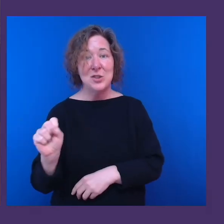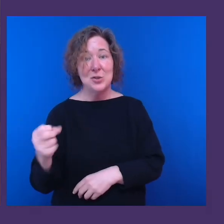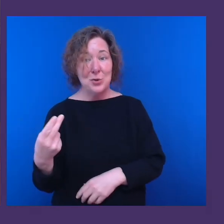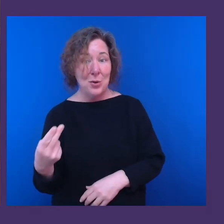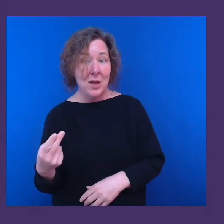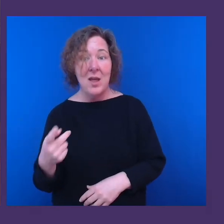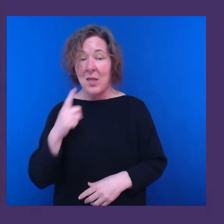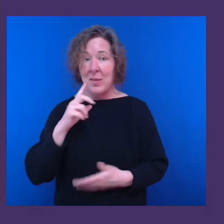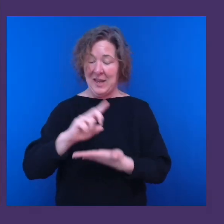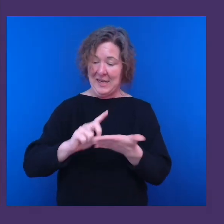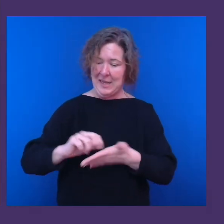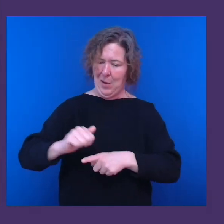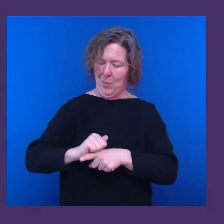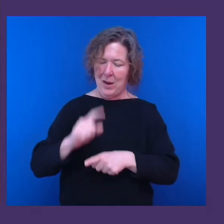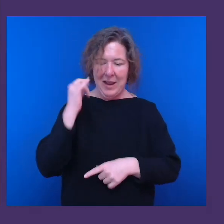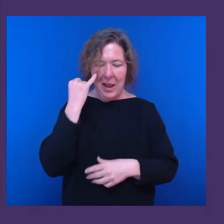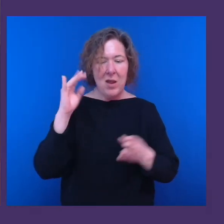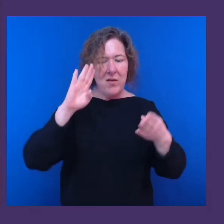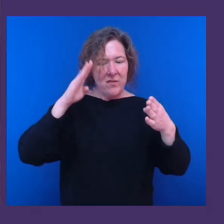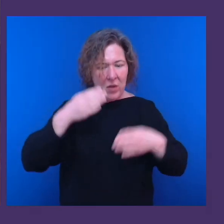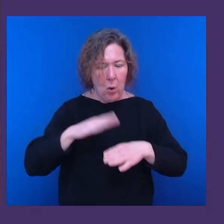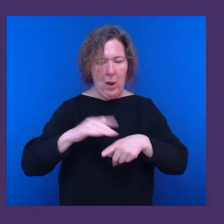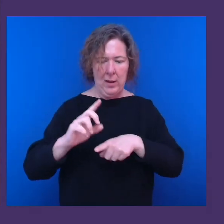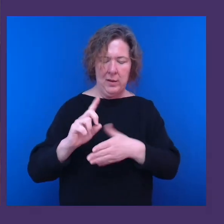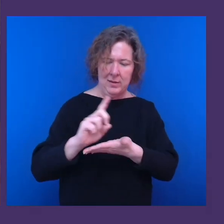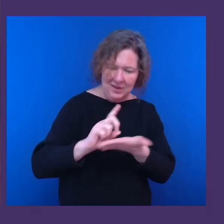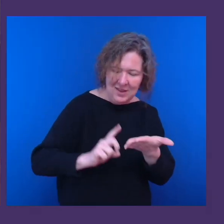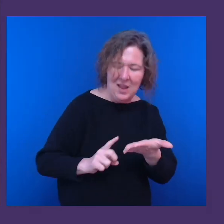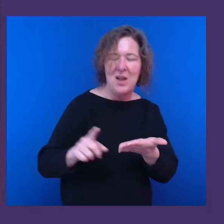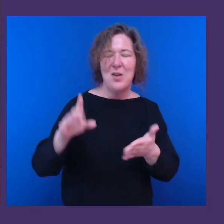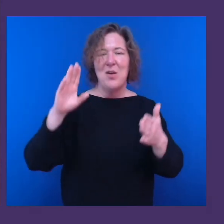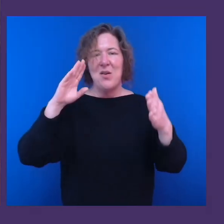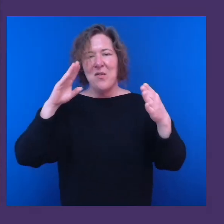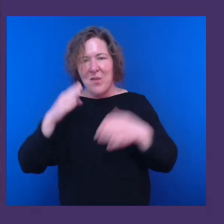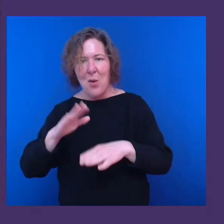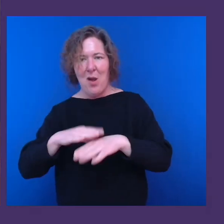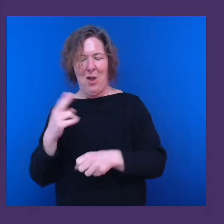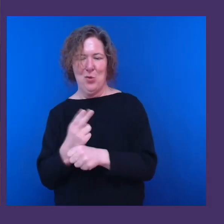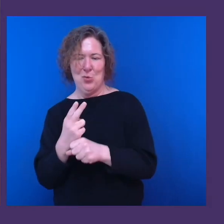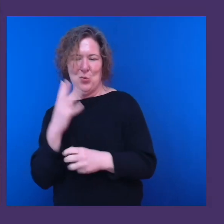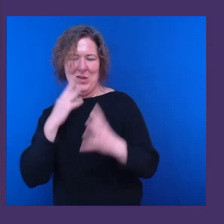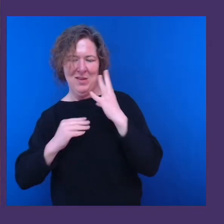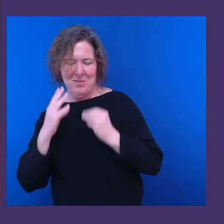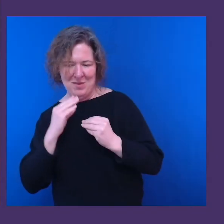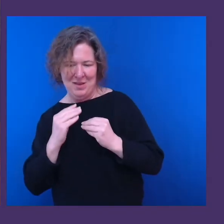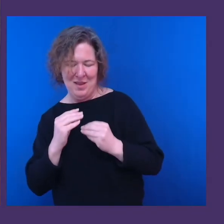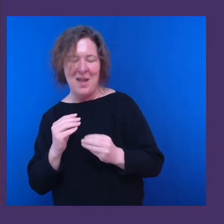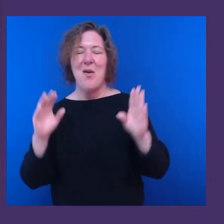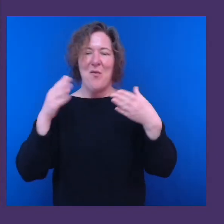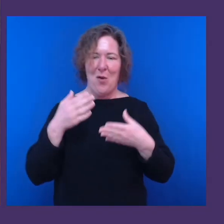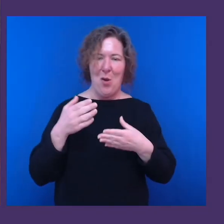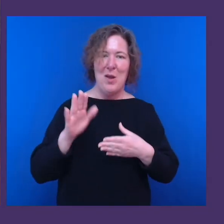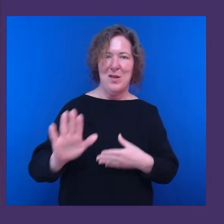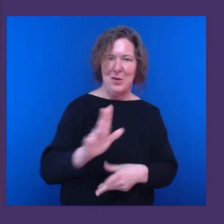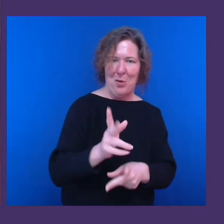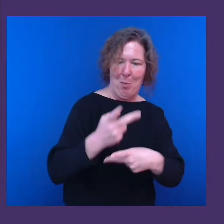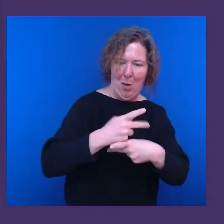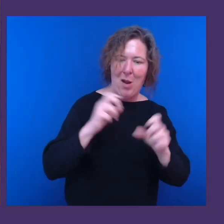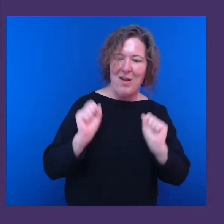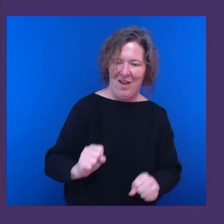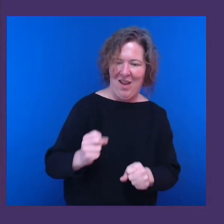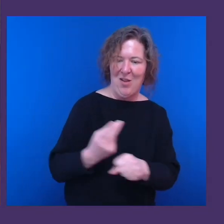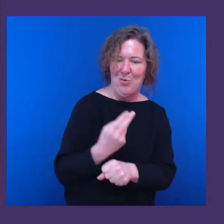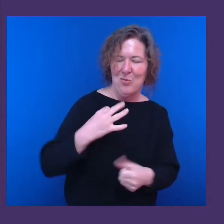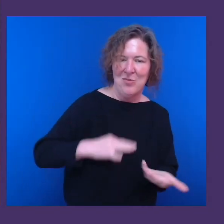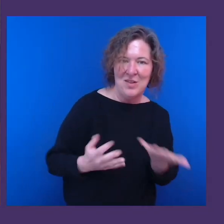it means if you're focusing on design, you are focusing on user experience and you're focusing on making sure your products are usable. what we've noticed